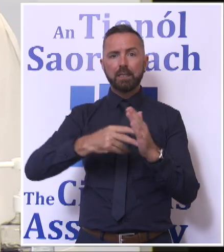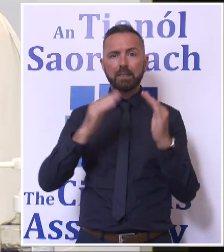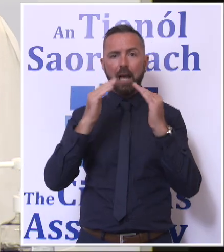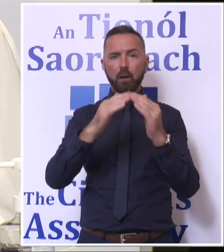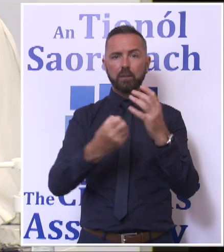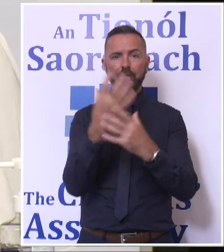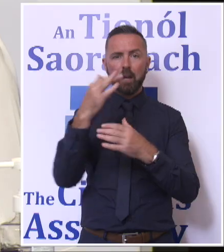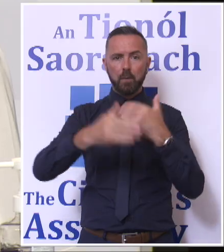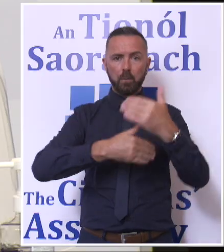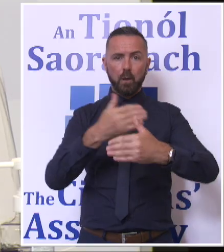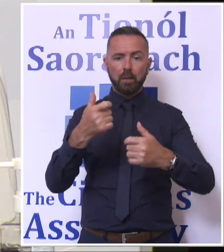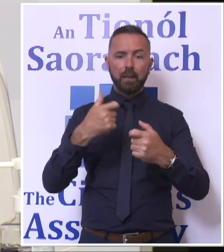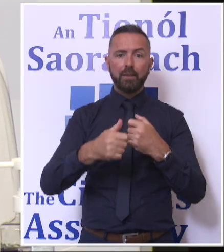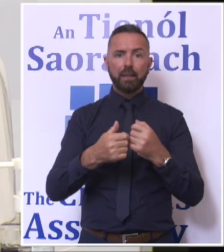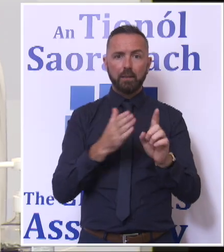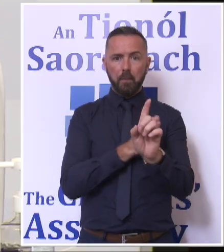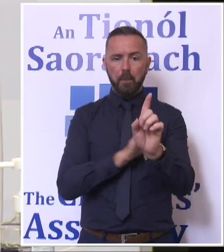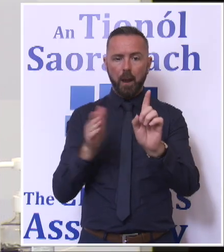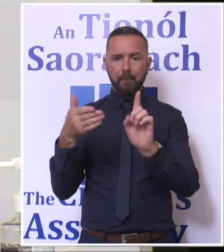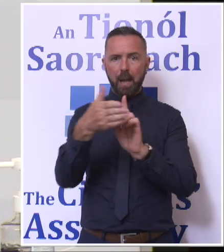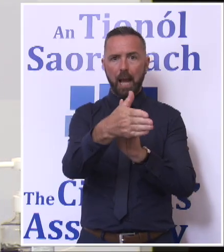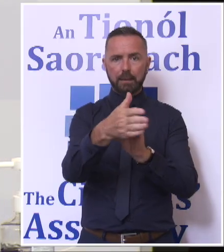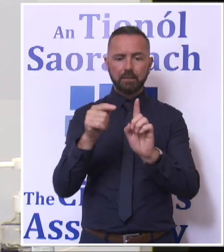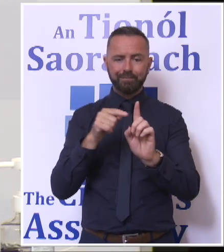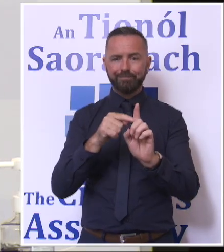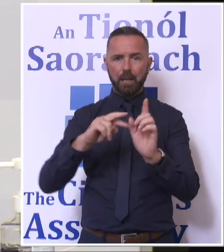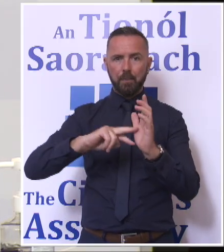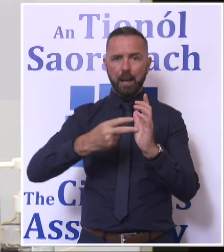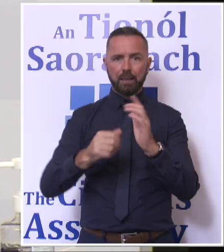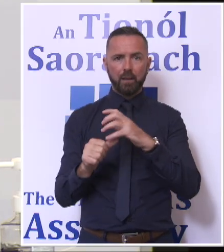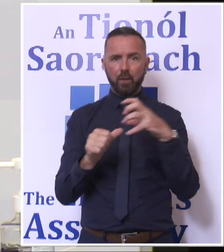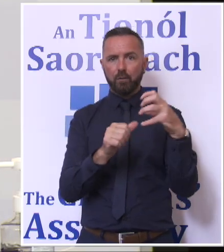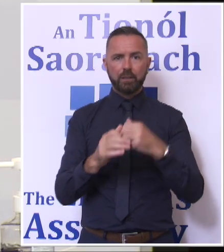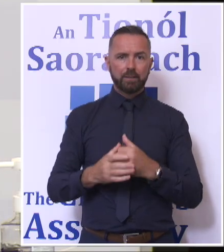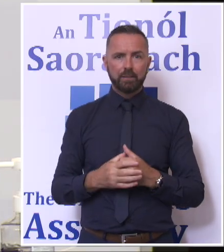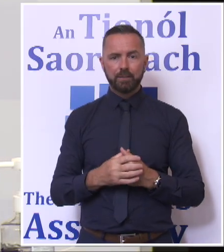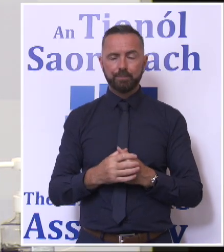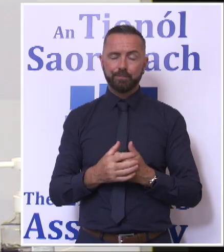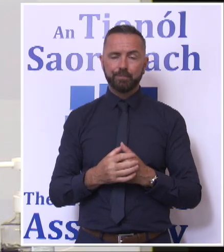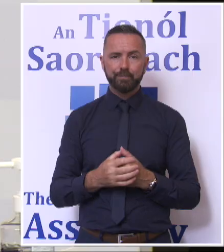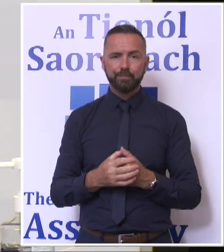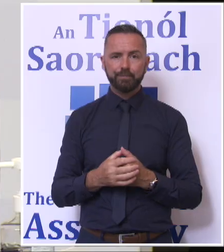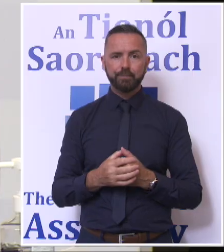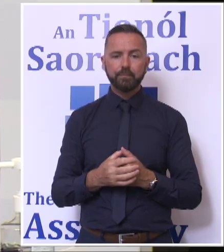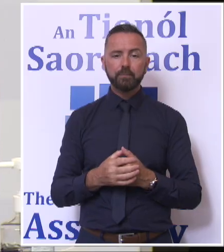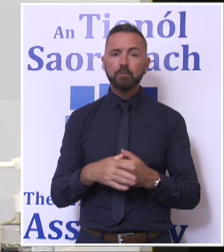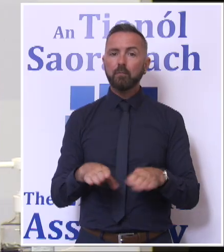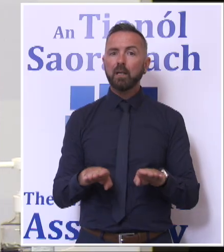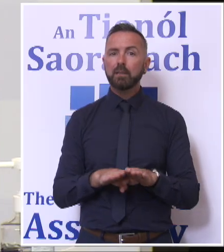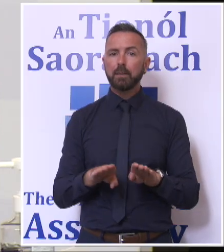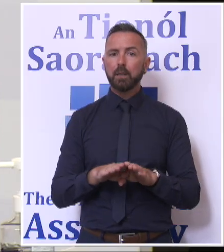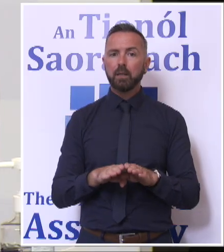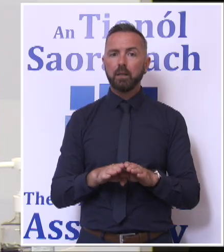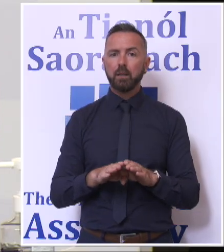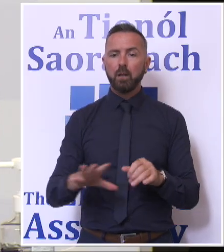development process that actually bypassed local planning authorities and the democratic voice. Similarly, local